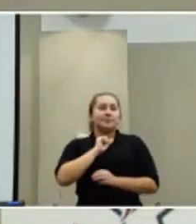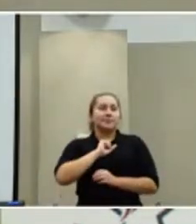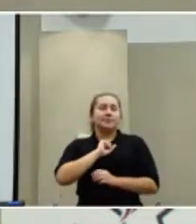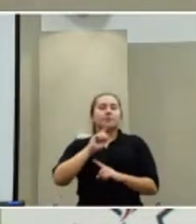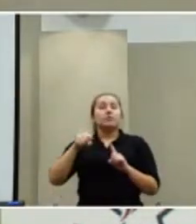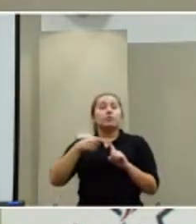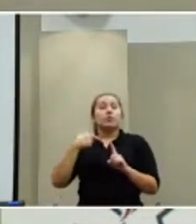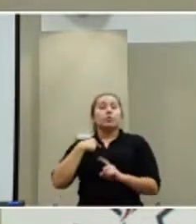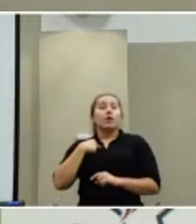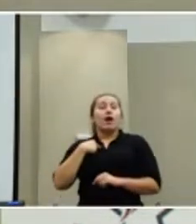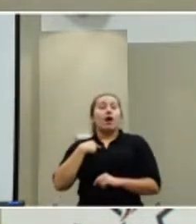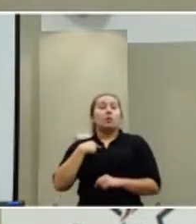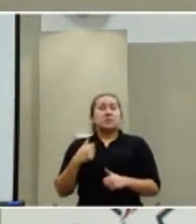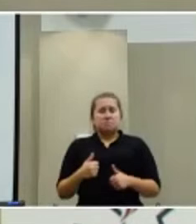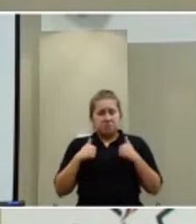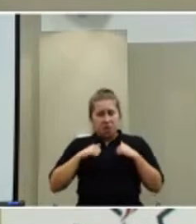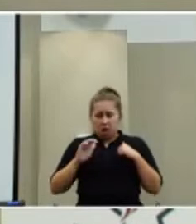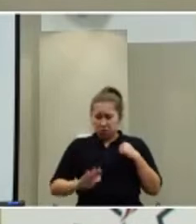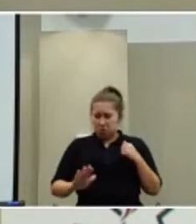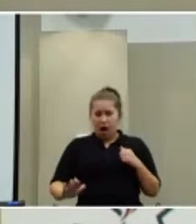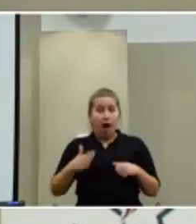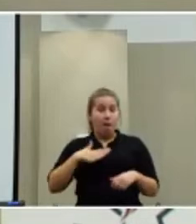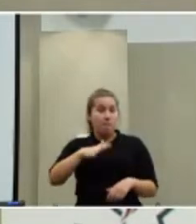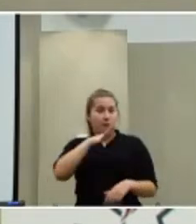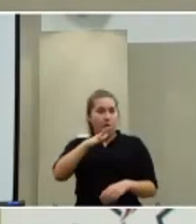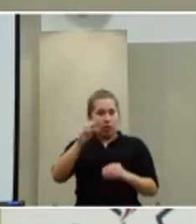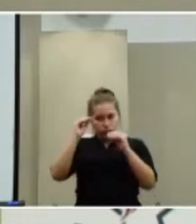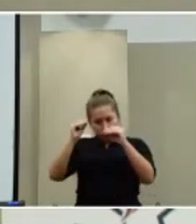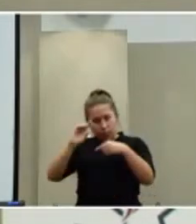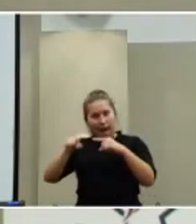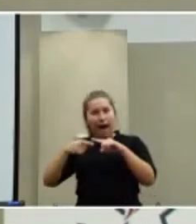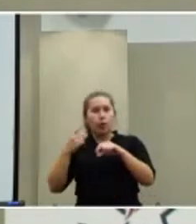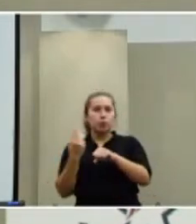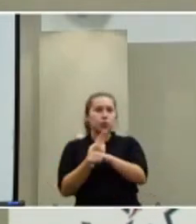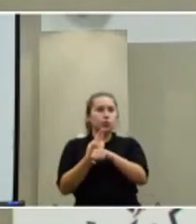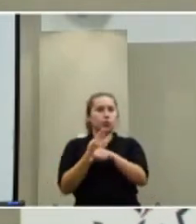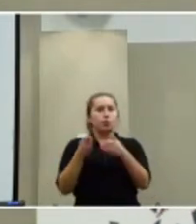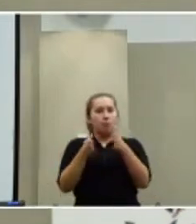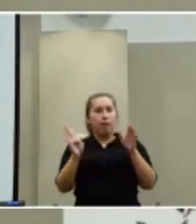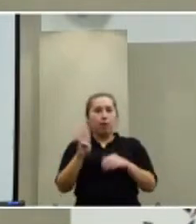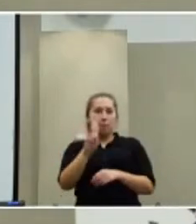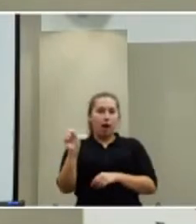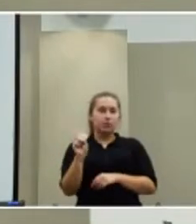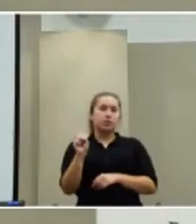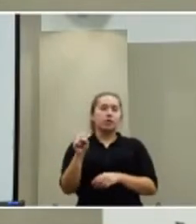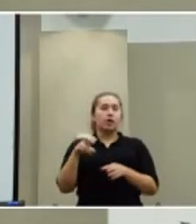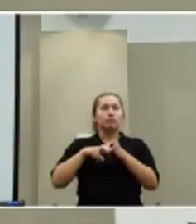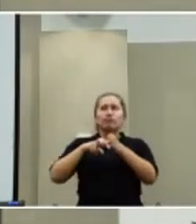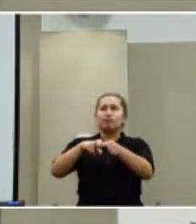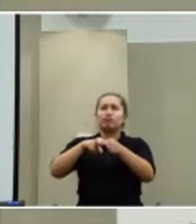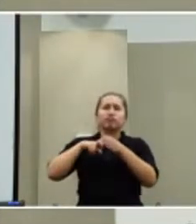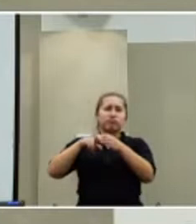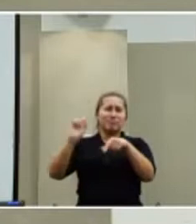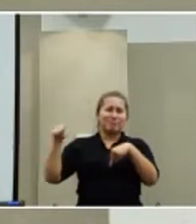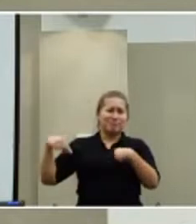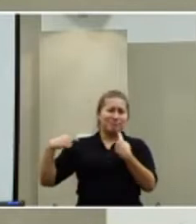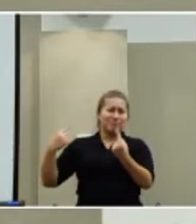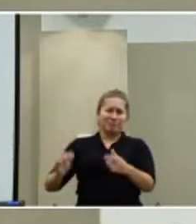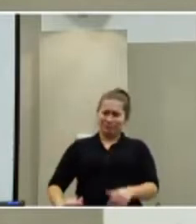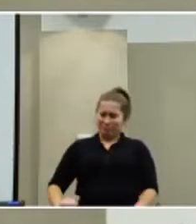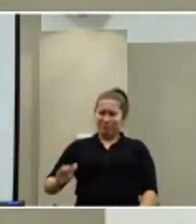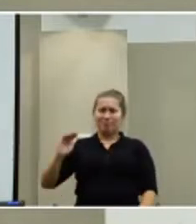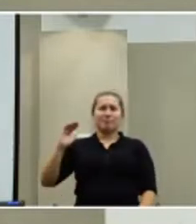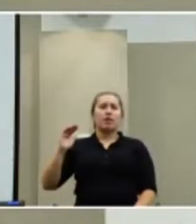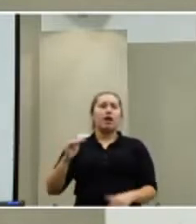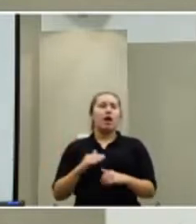When I was a young child, my mom taught me how to take the public bus, and I've been taking it ever since. But